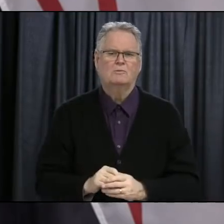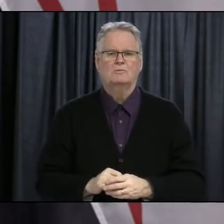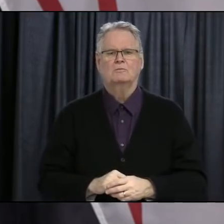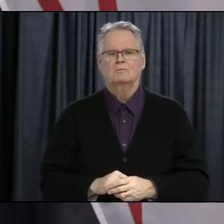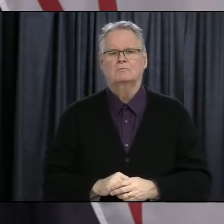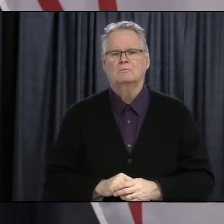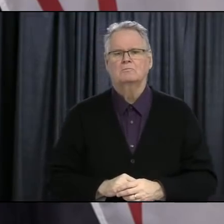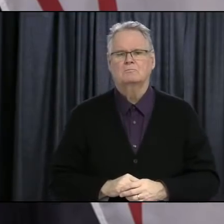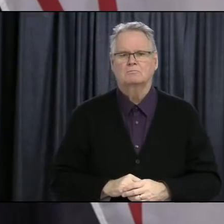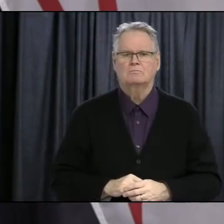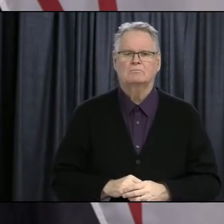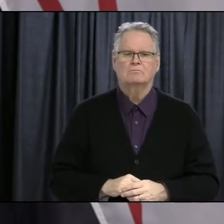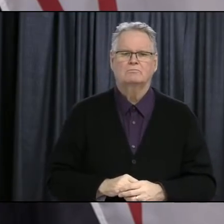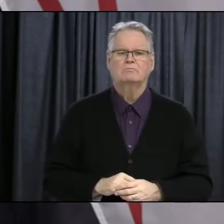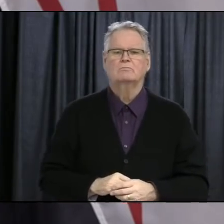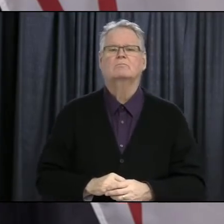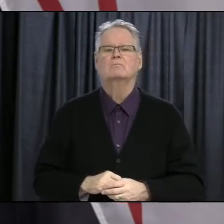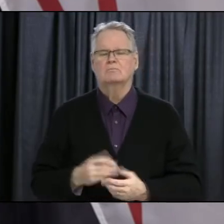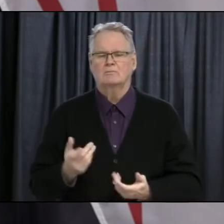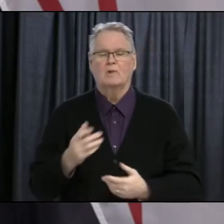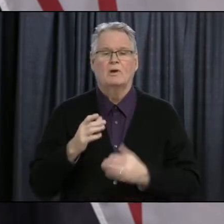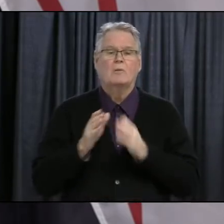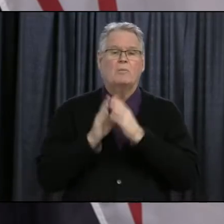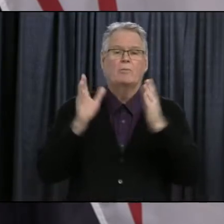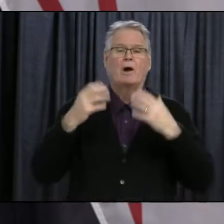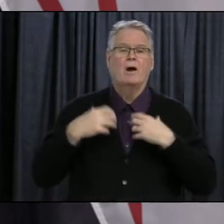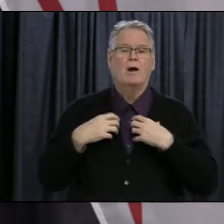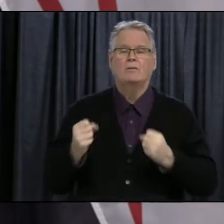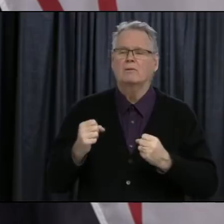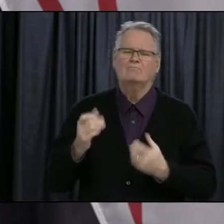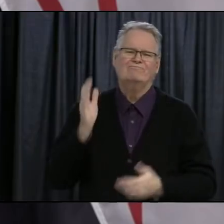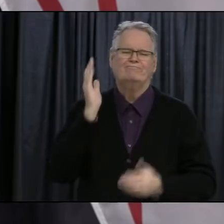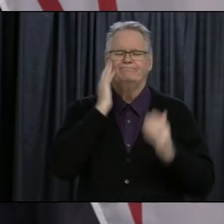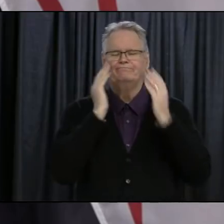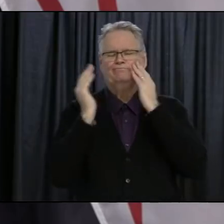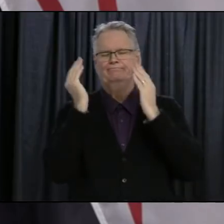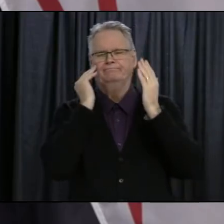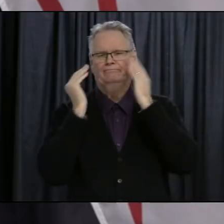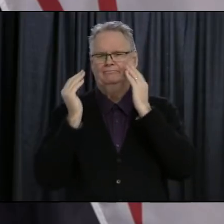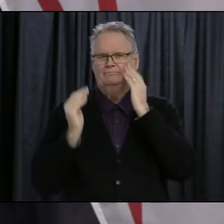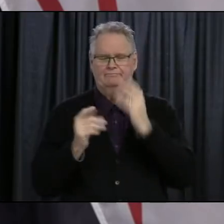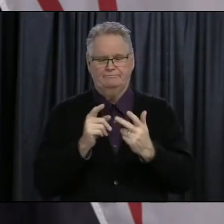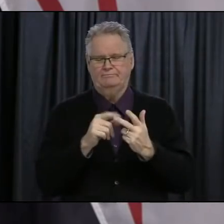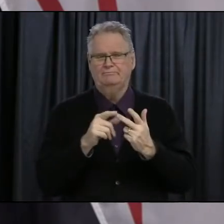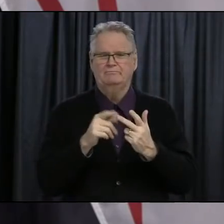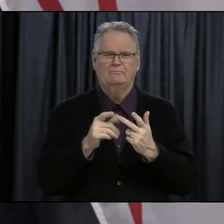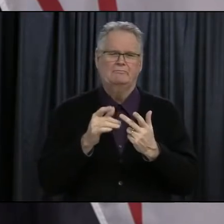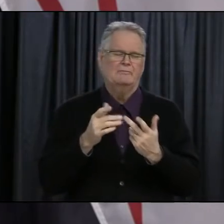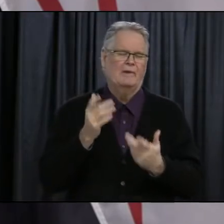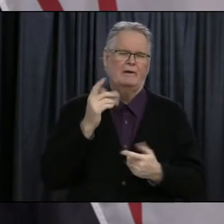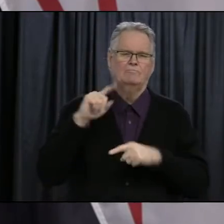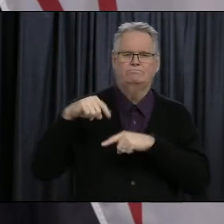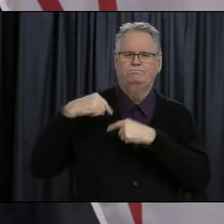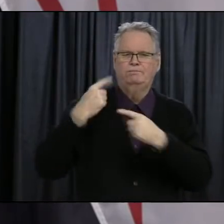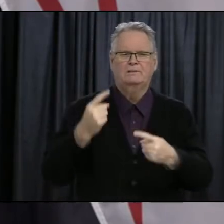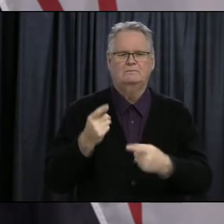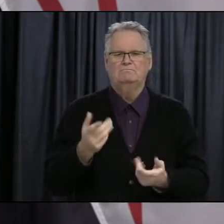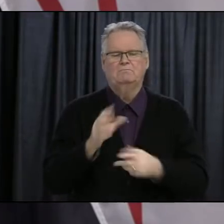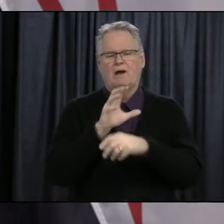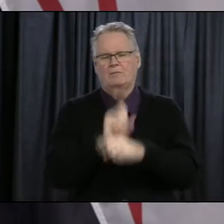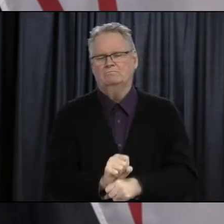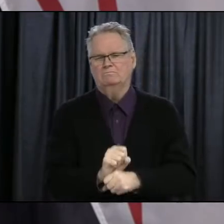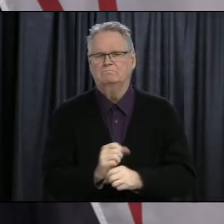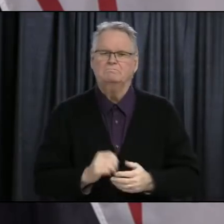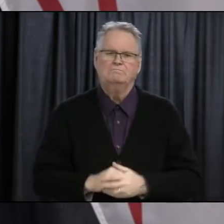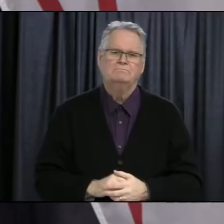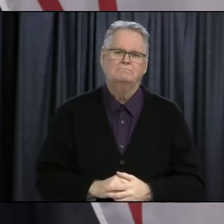certainly is logistically perhaps a bit easier as to how we can distribute that across the